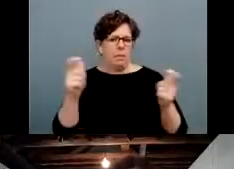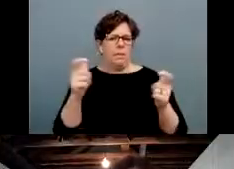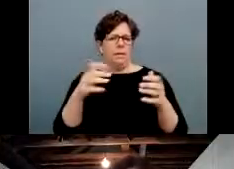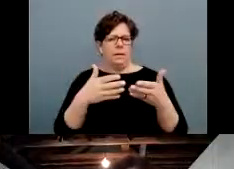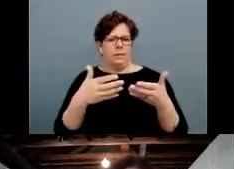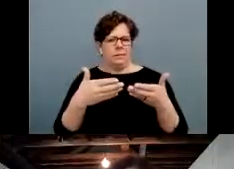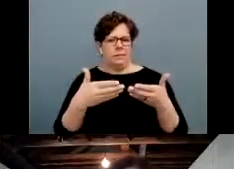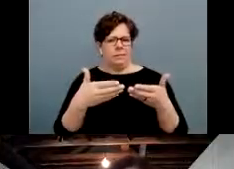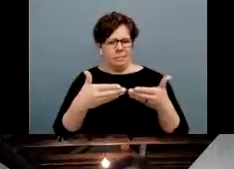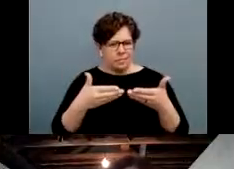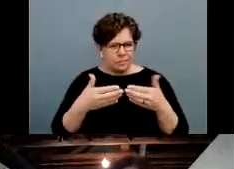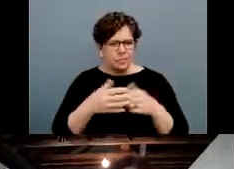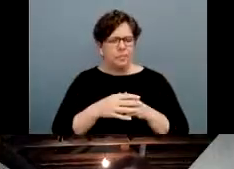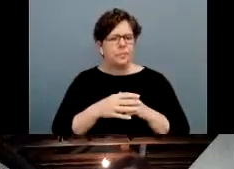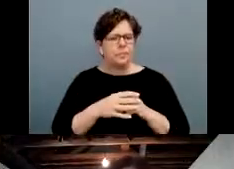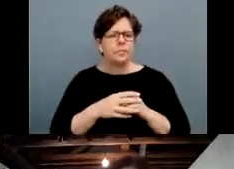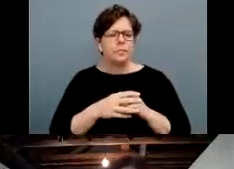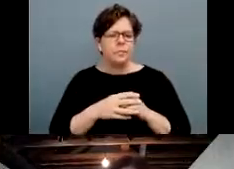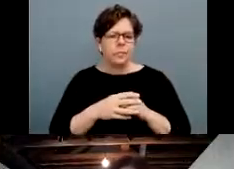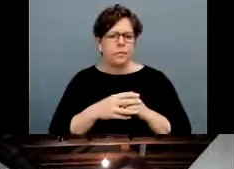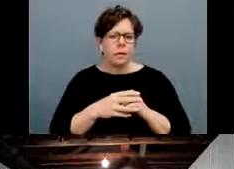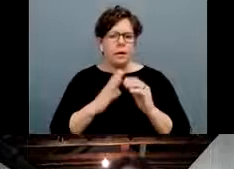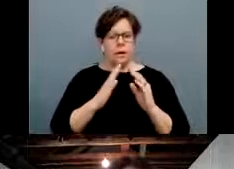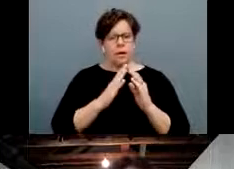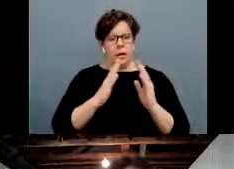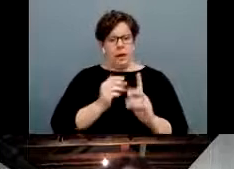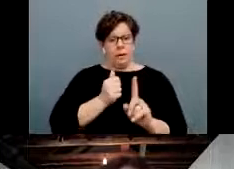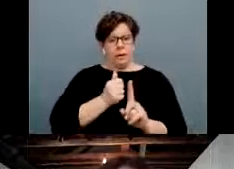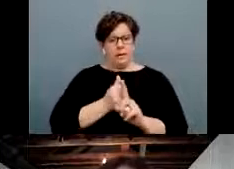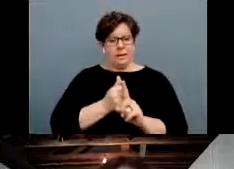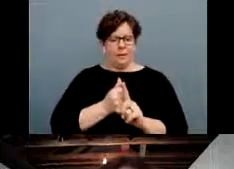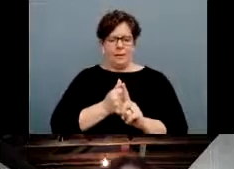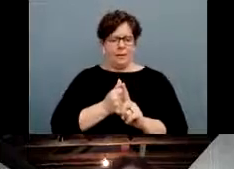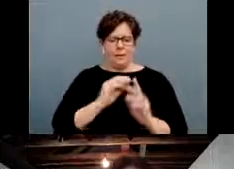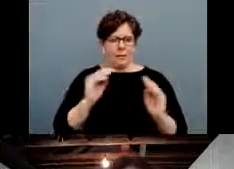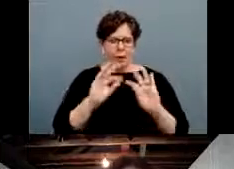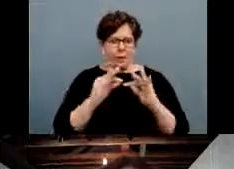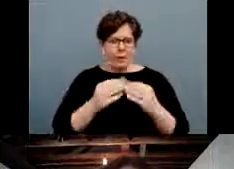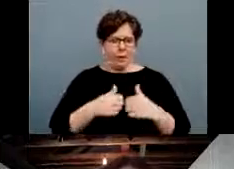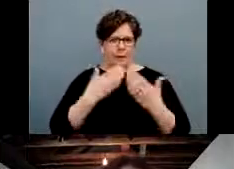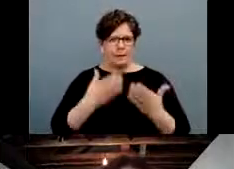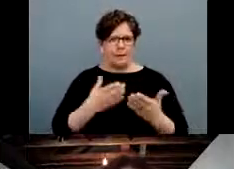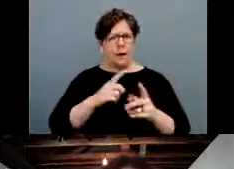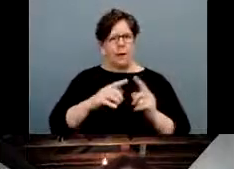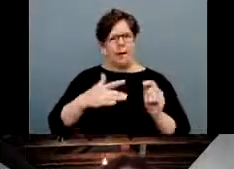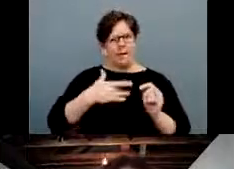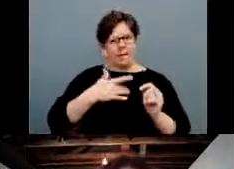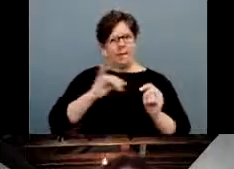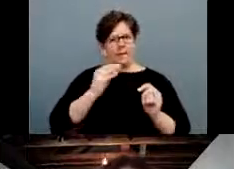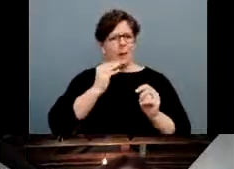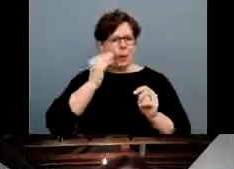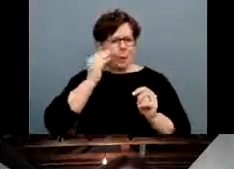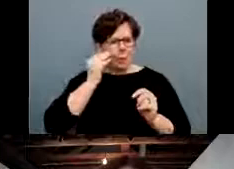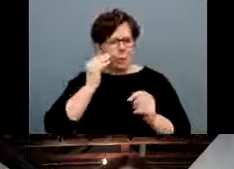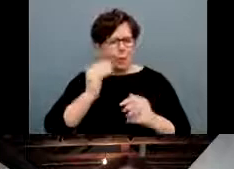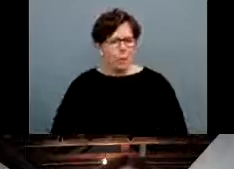So while the house may no longer be a family residence, it still feels a lot like a home.